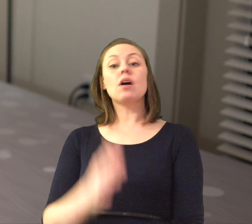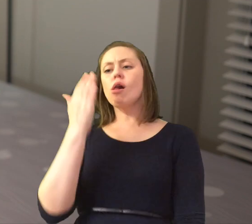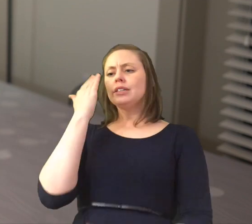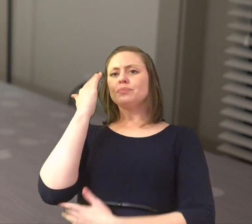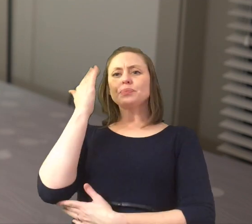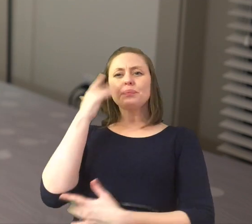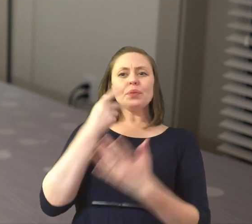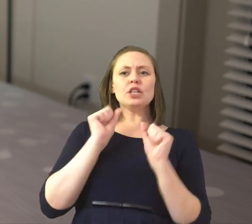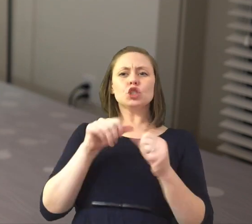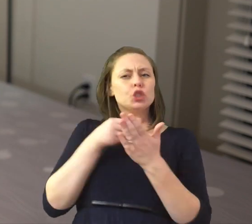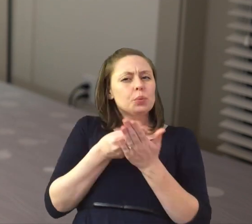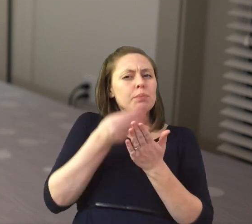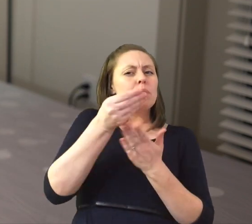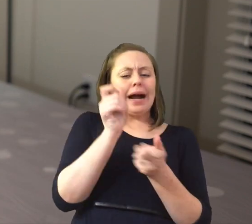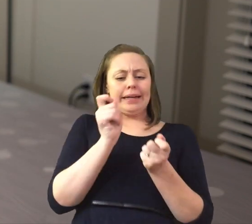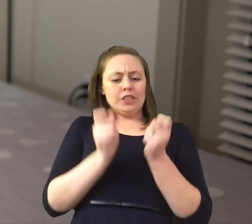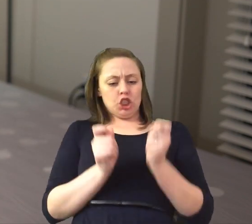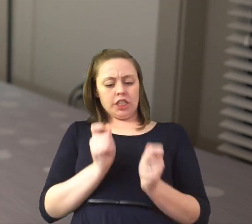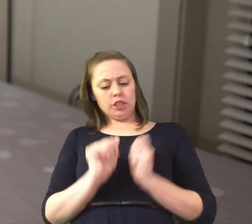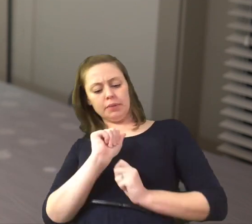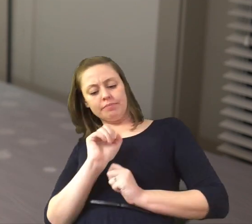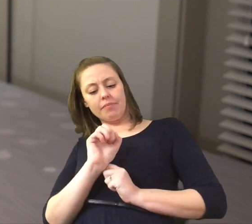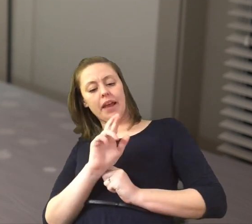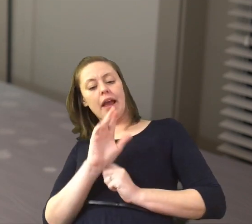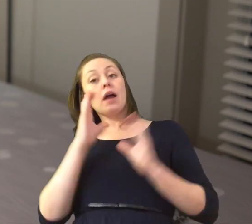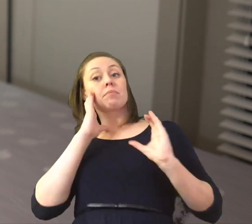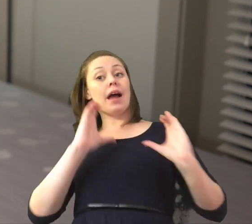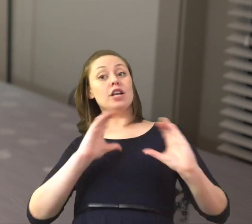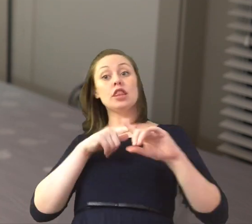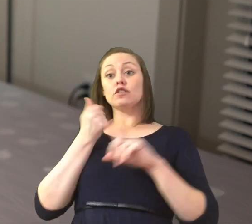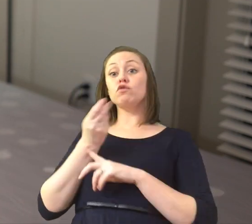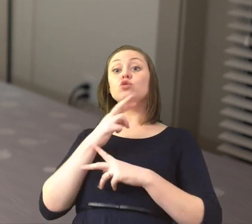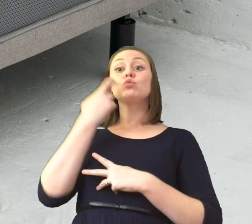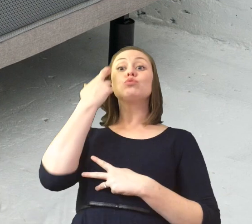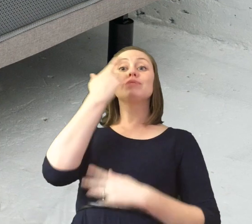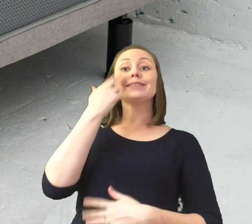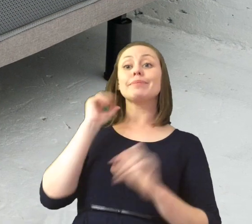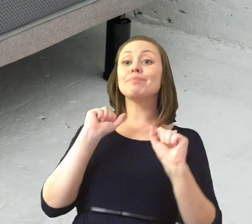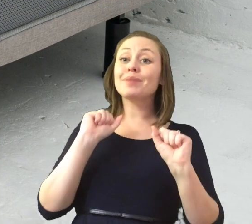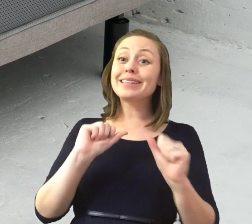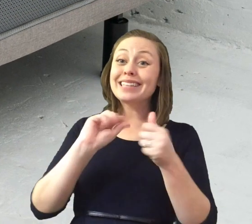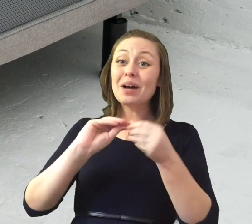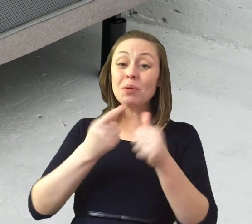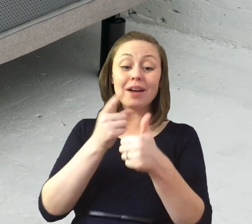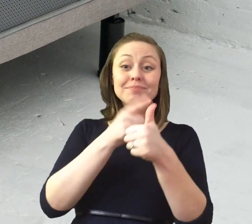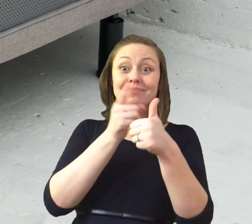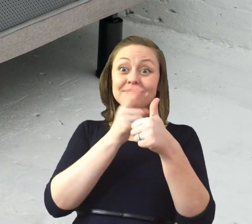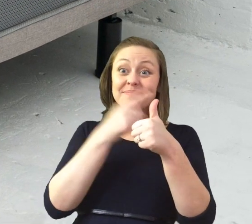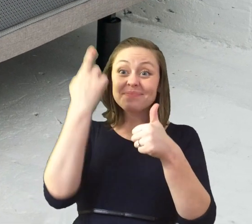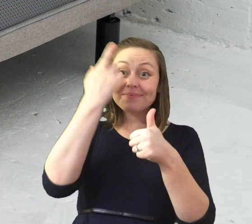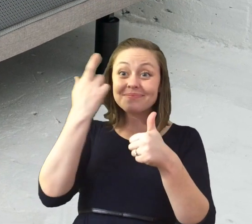So why should you buy an adjustable air mattress? There's quite a few reasons, but perhaps the number